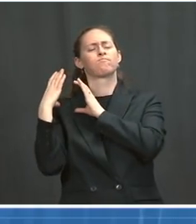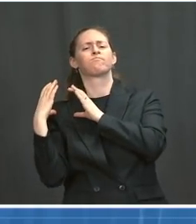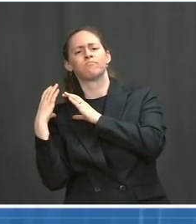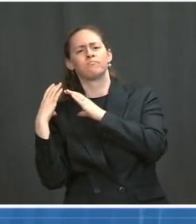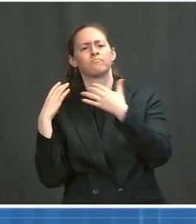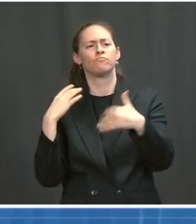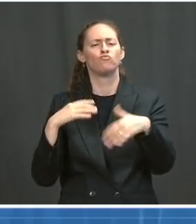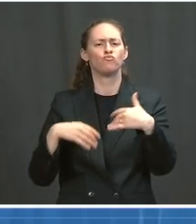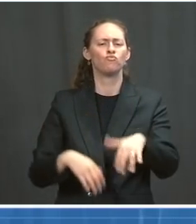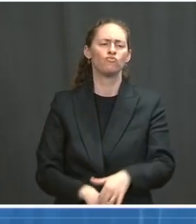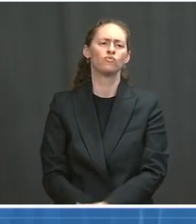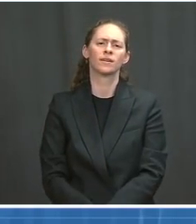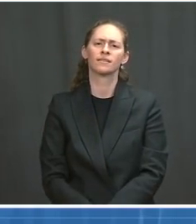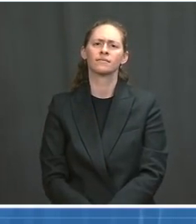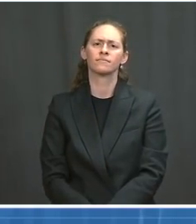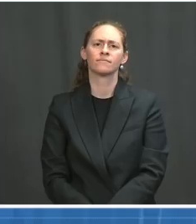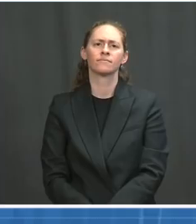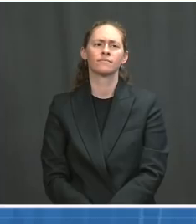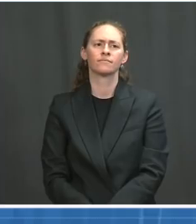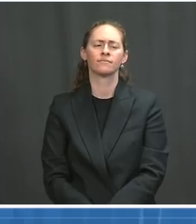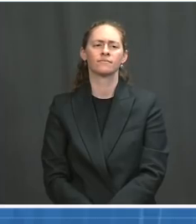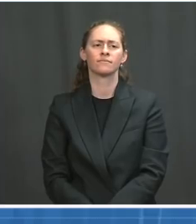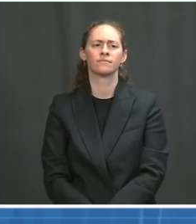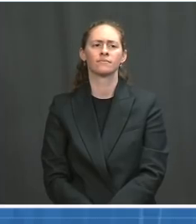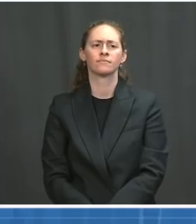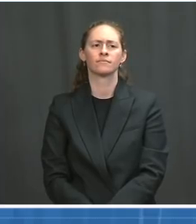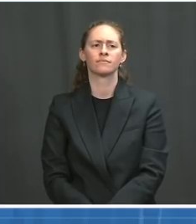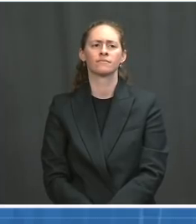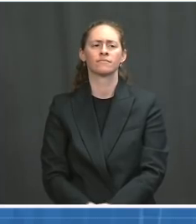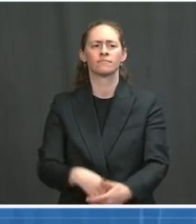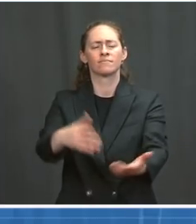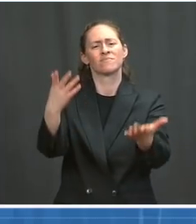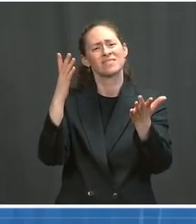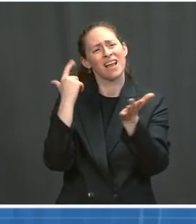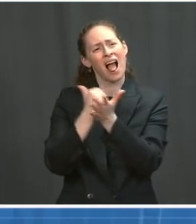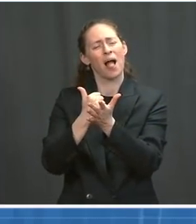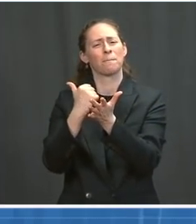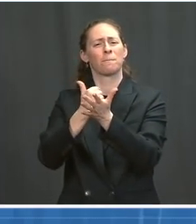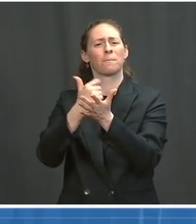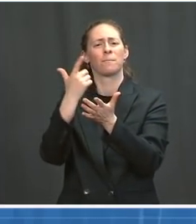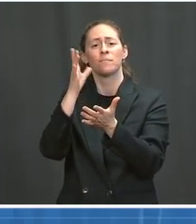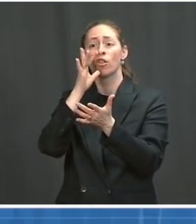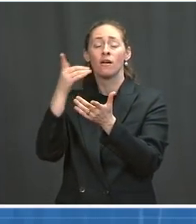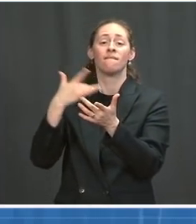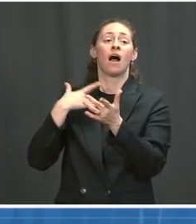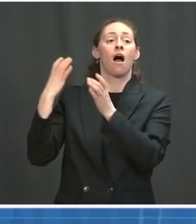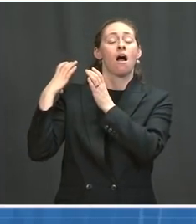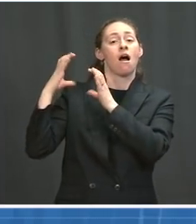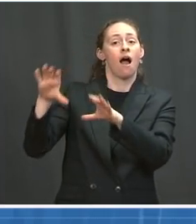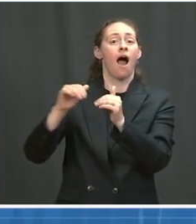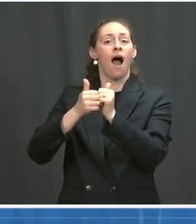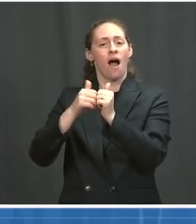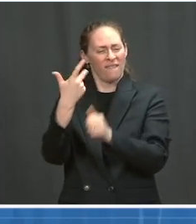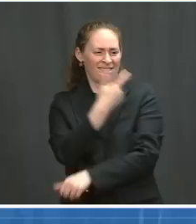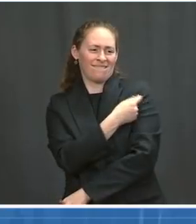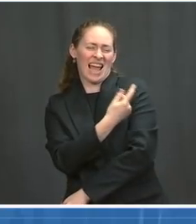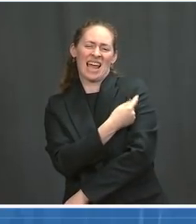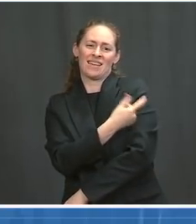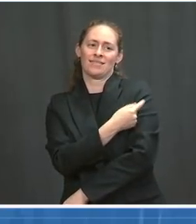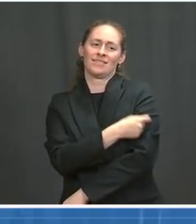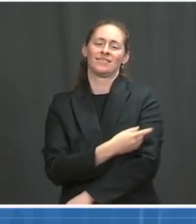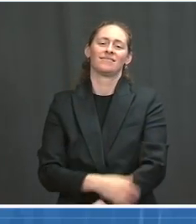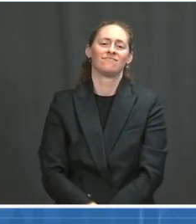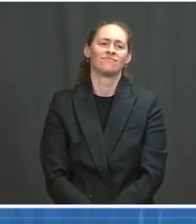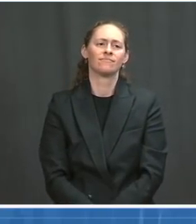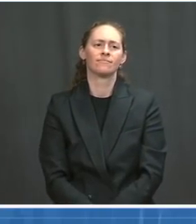we can do for moms out there is to help end this pandemic quickly. That's why getting vaccinated is so important. It's our quickest way to ending